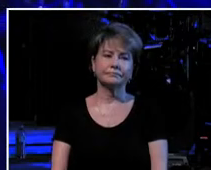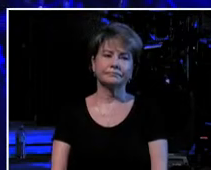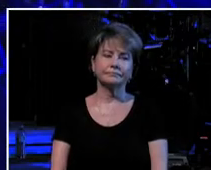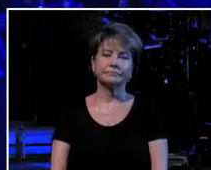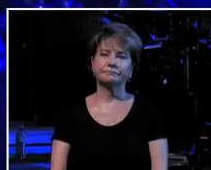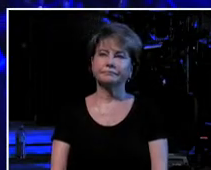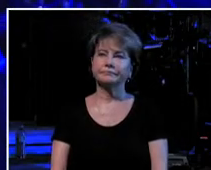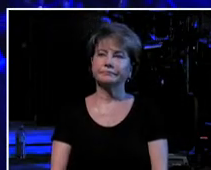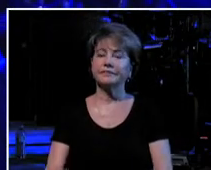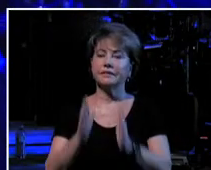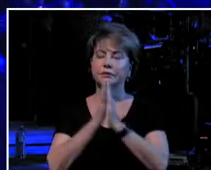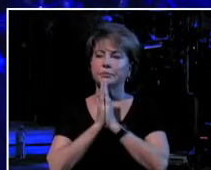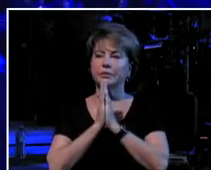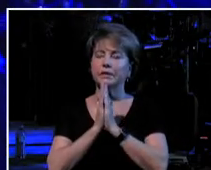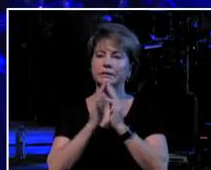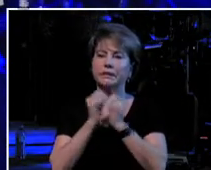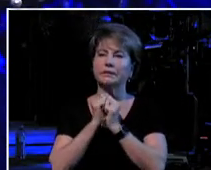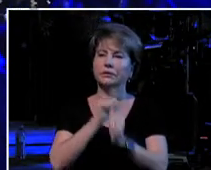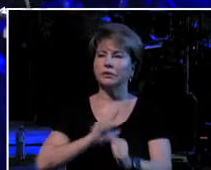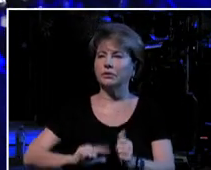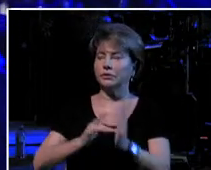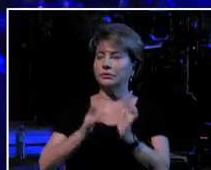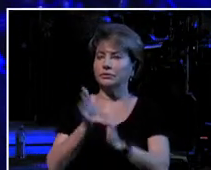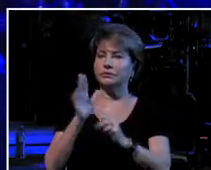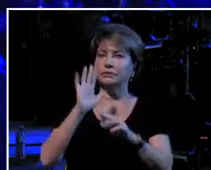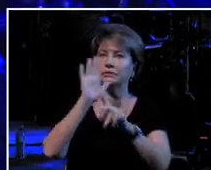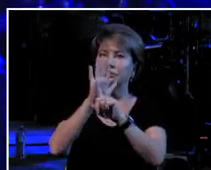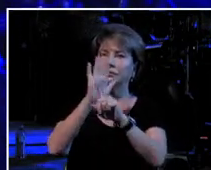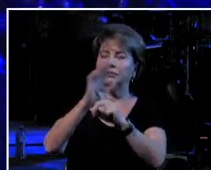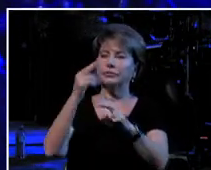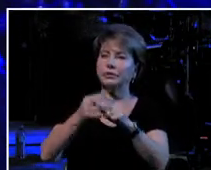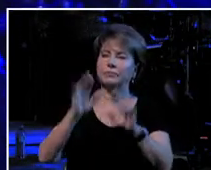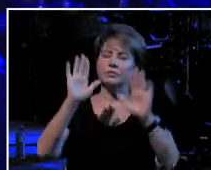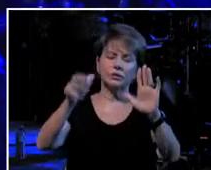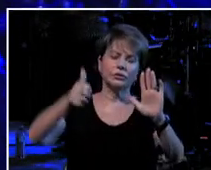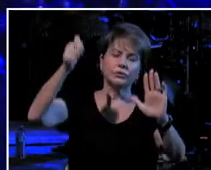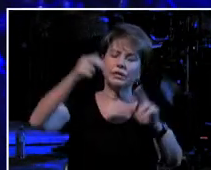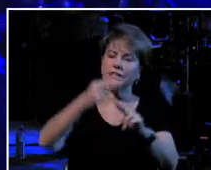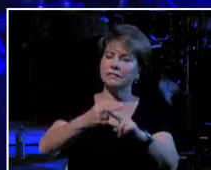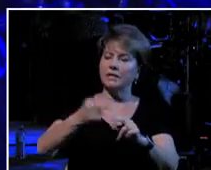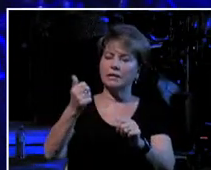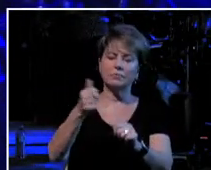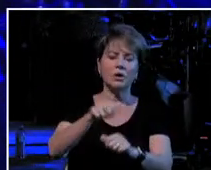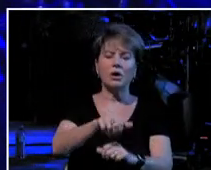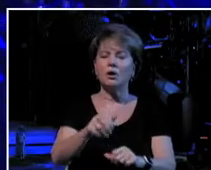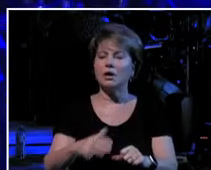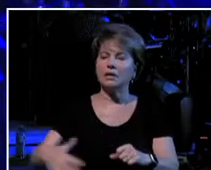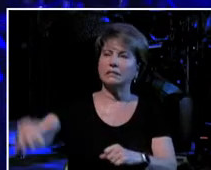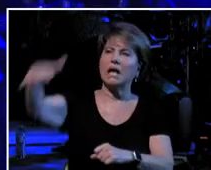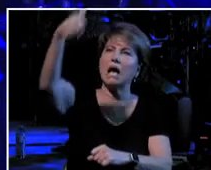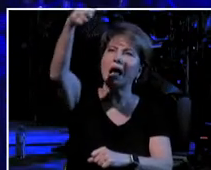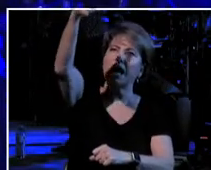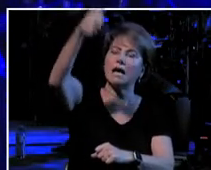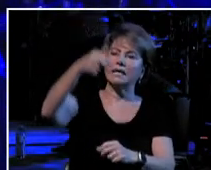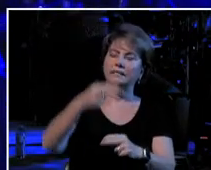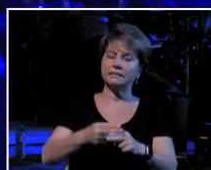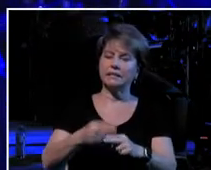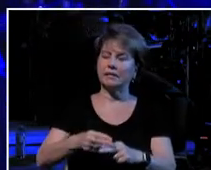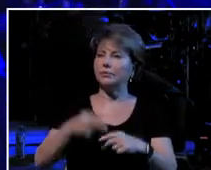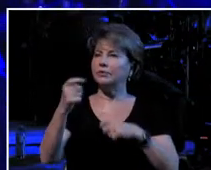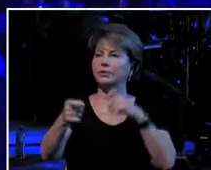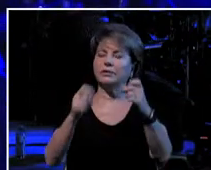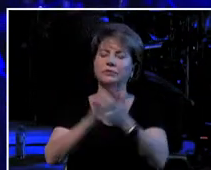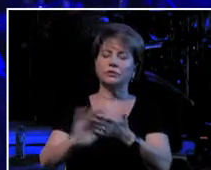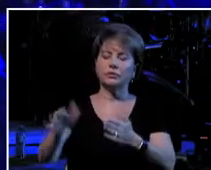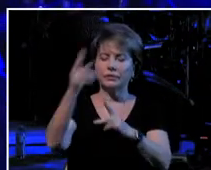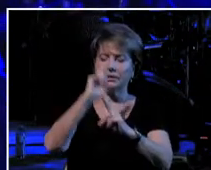Amen. Let's pray again. Lord Jesus, your name is the great name above every other name. And we're here for you to give you glory and honor for all that